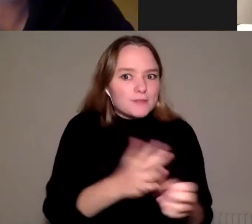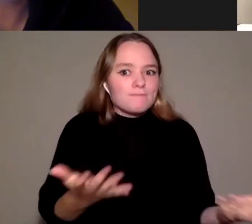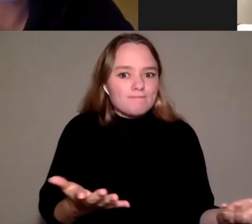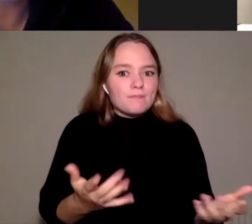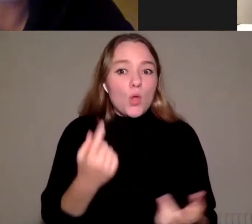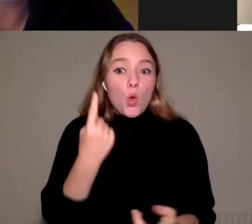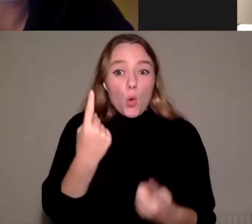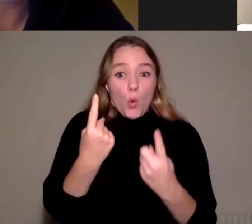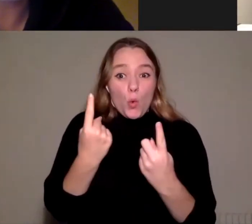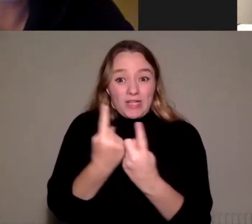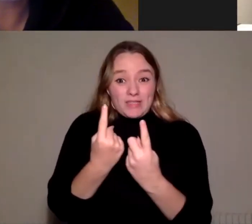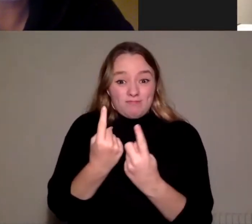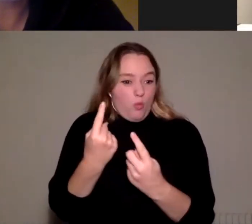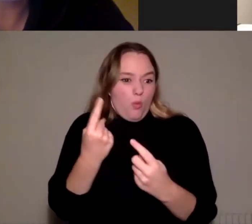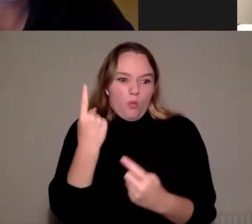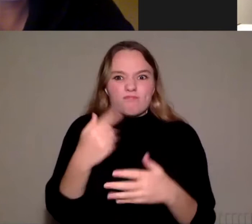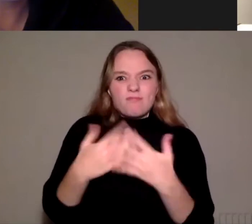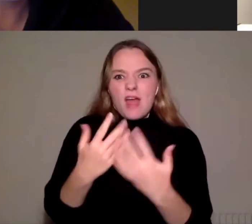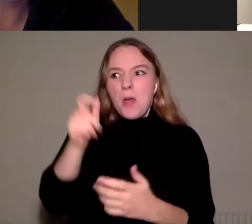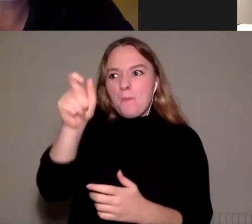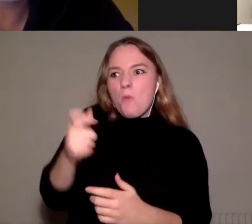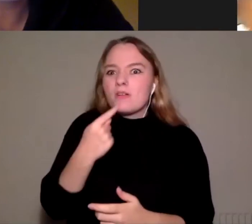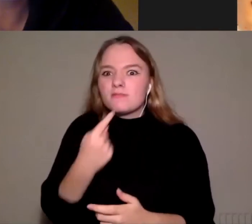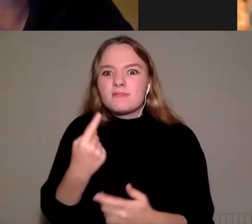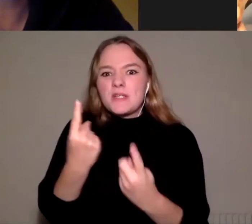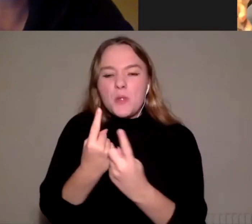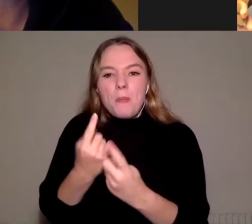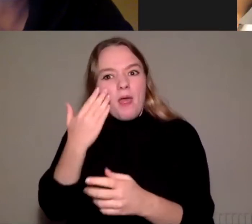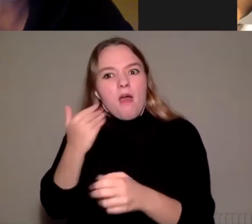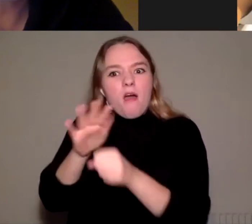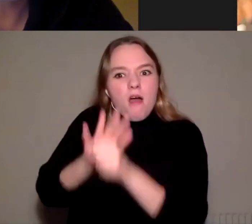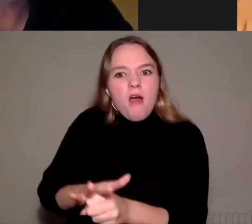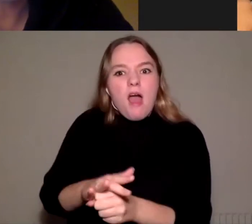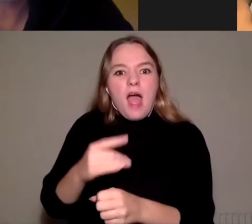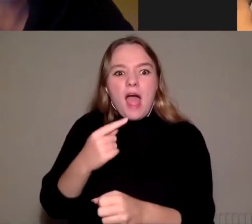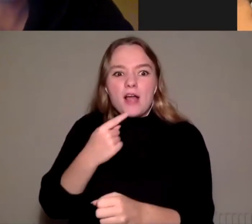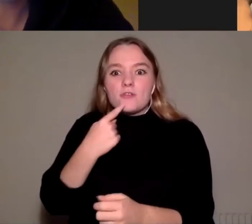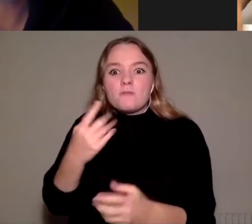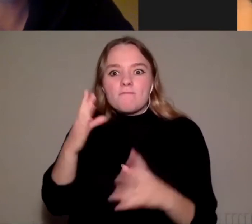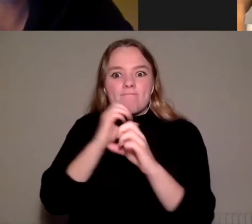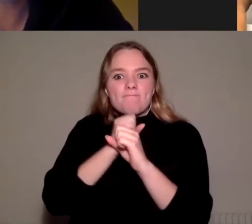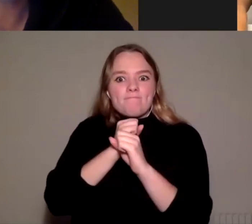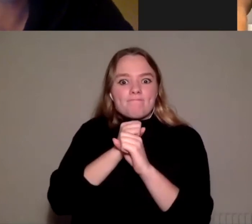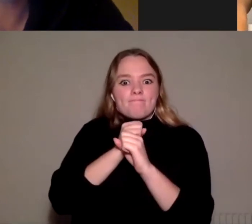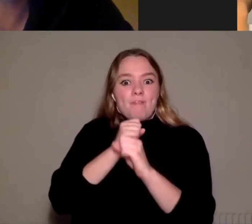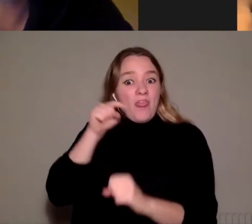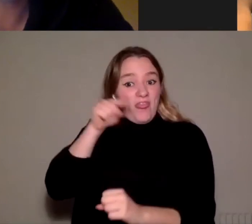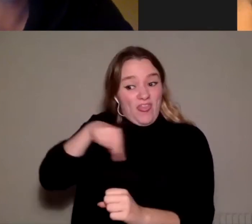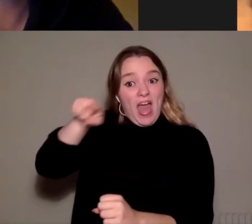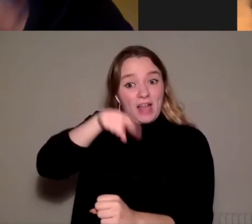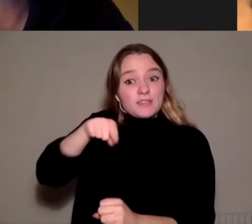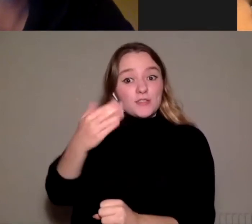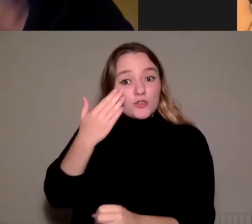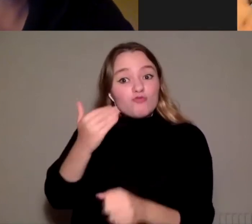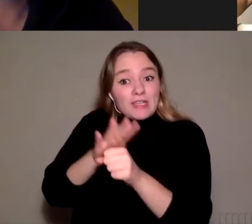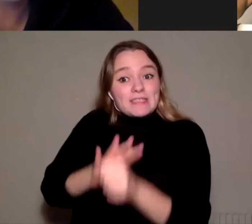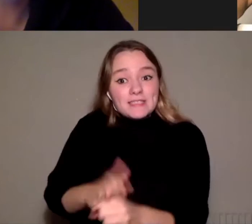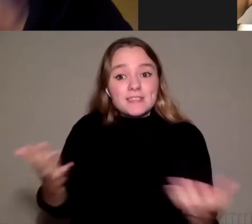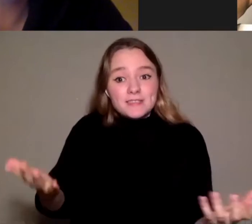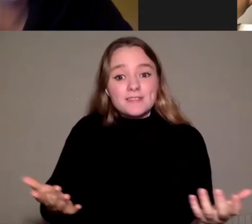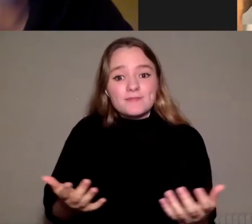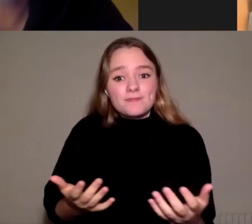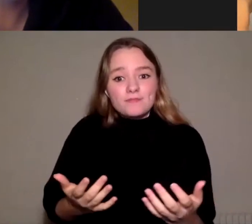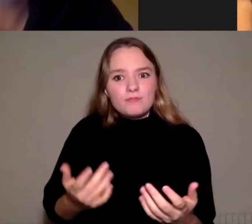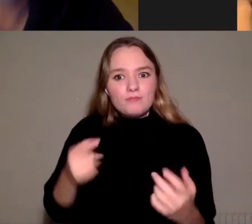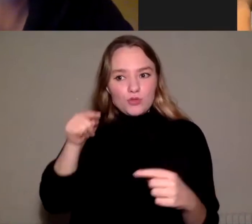when you heard something was wrong, that is racist. You are the same because you know something is wrong and you've allowed it